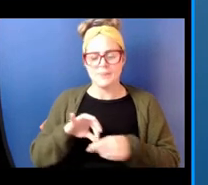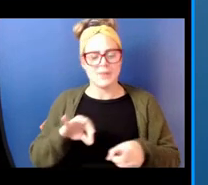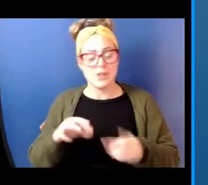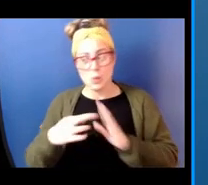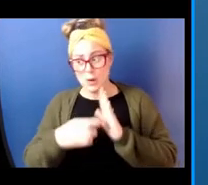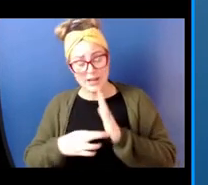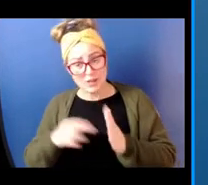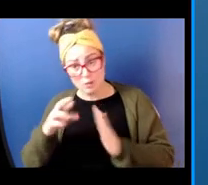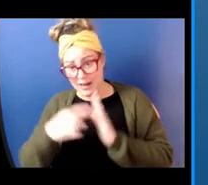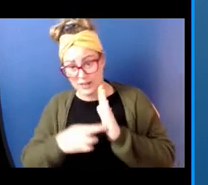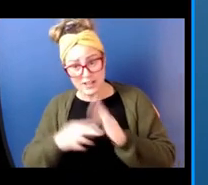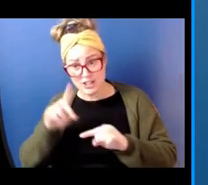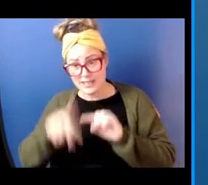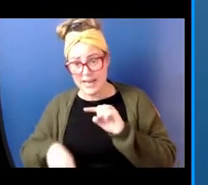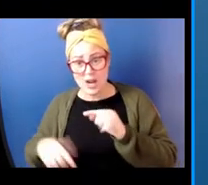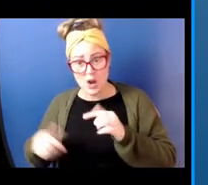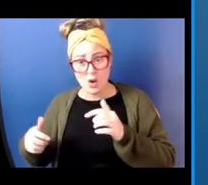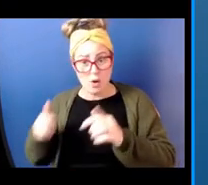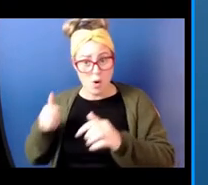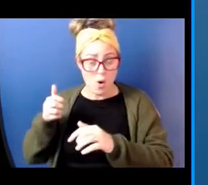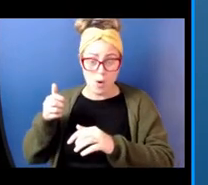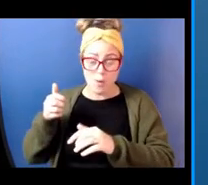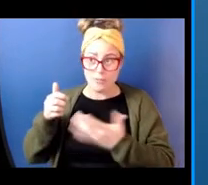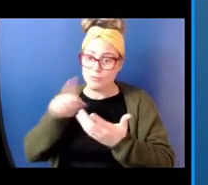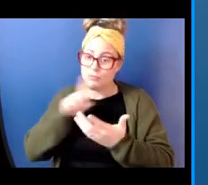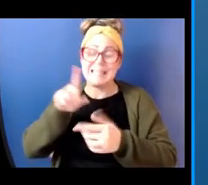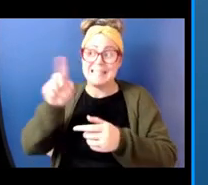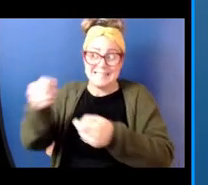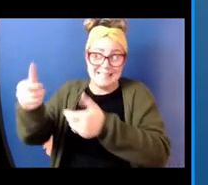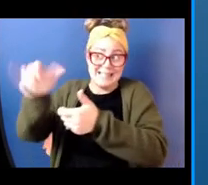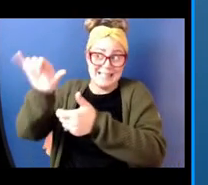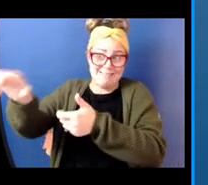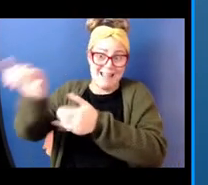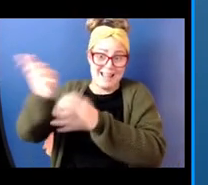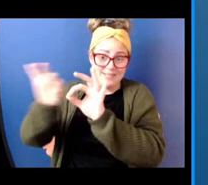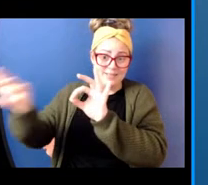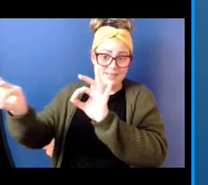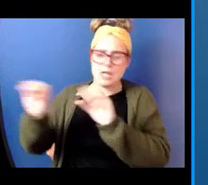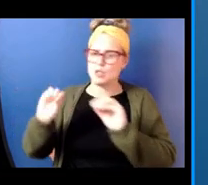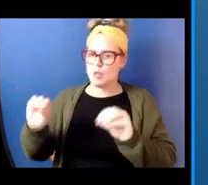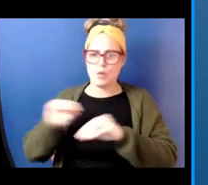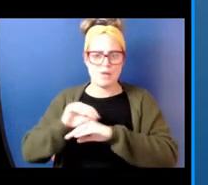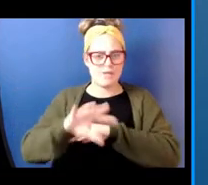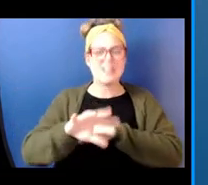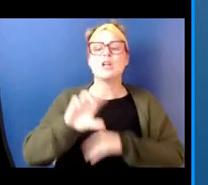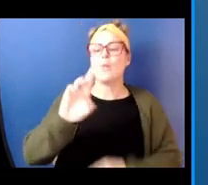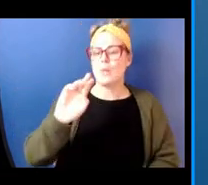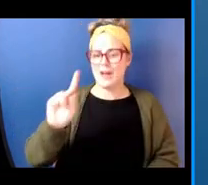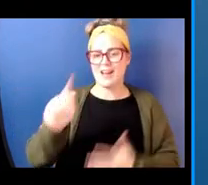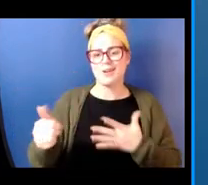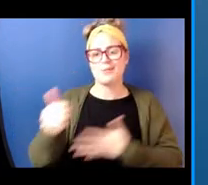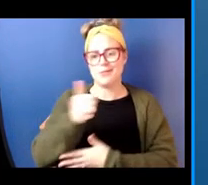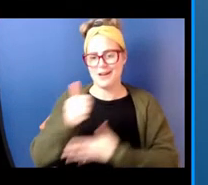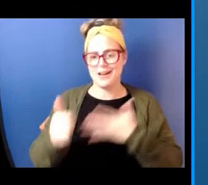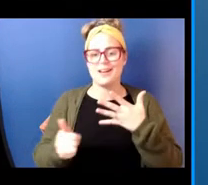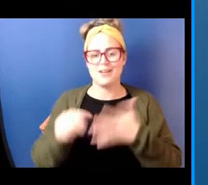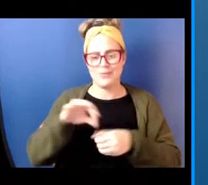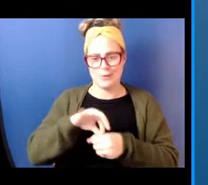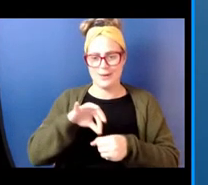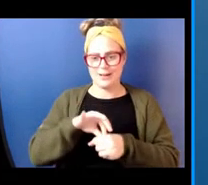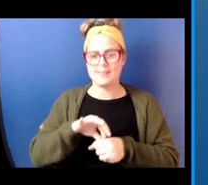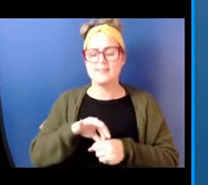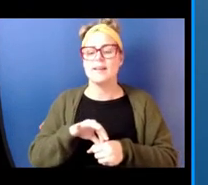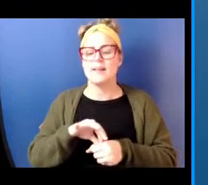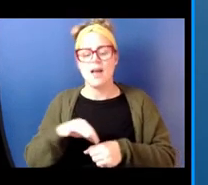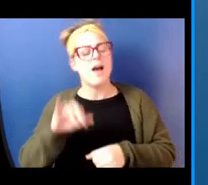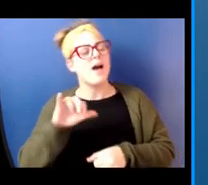the rule deleting this has no has no effect on ranked Choice voting so okay now I'm satisfied okay